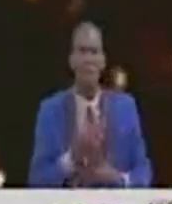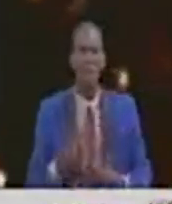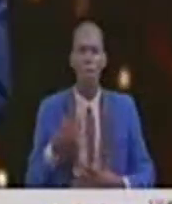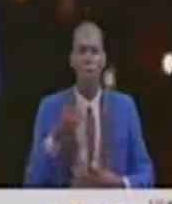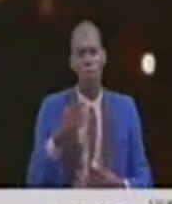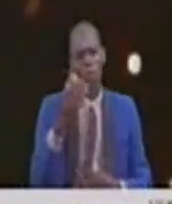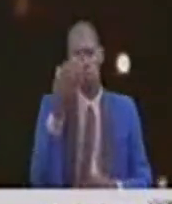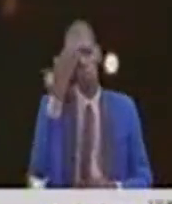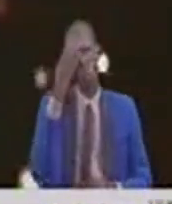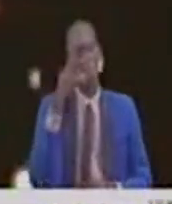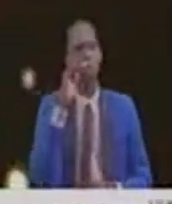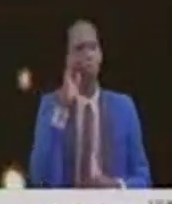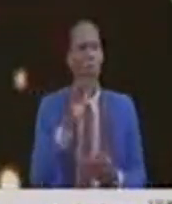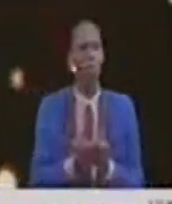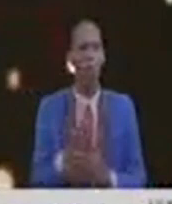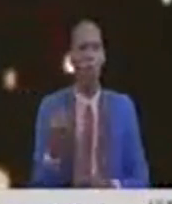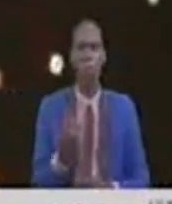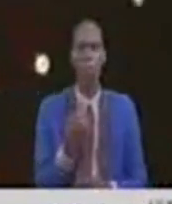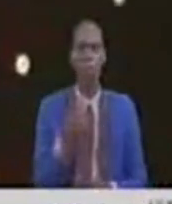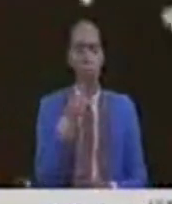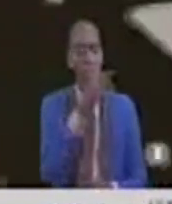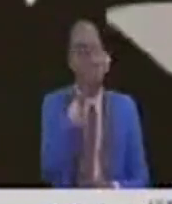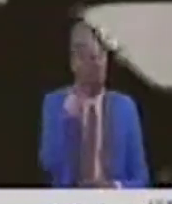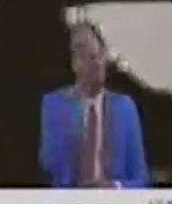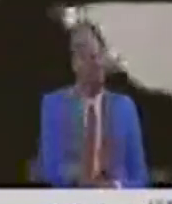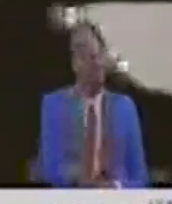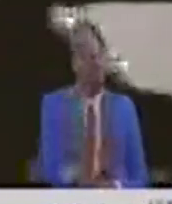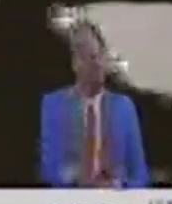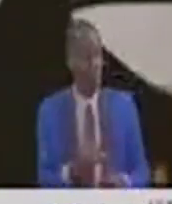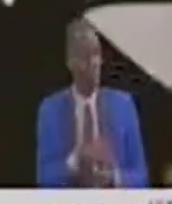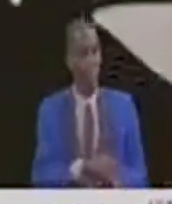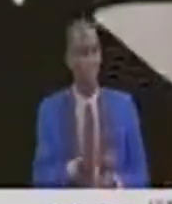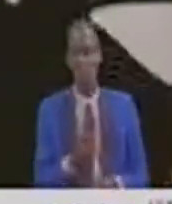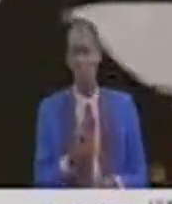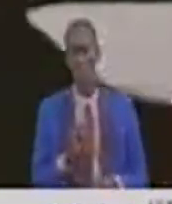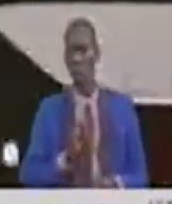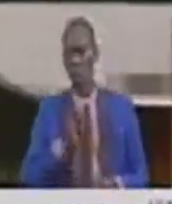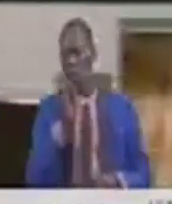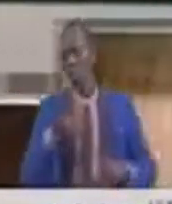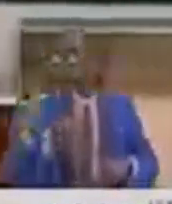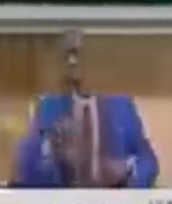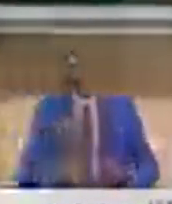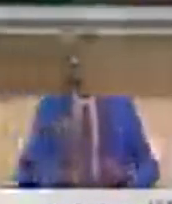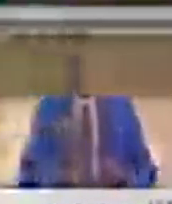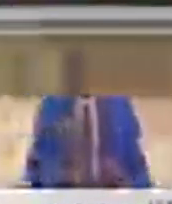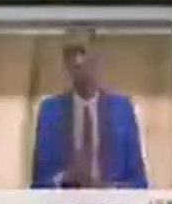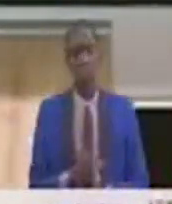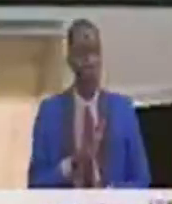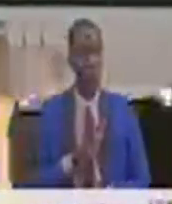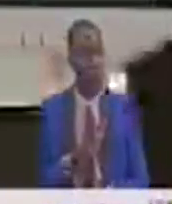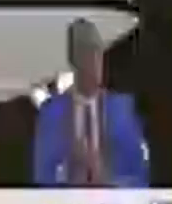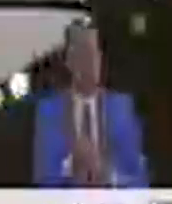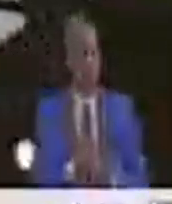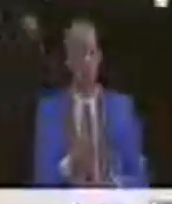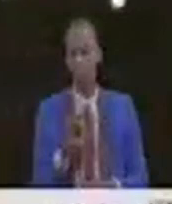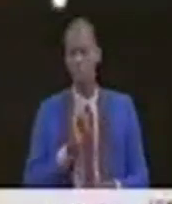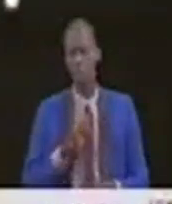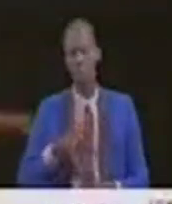always saying, I'm tired, I'm weak, I'm feeling